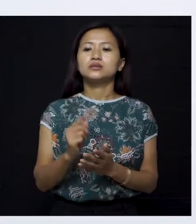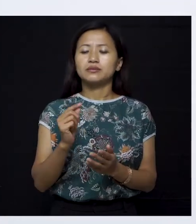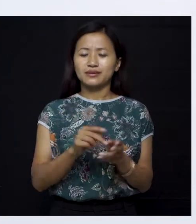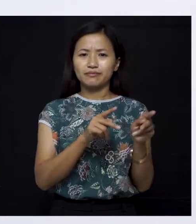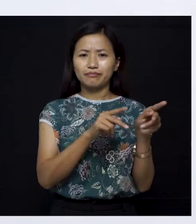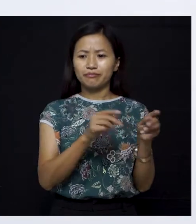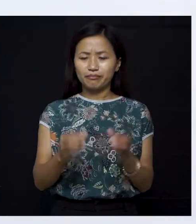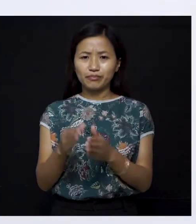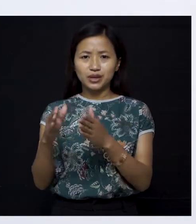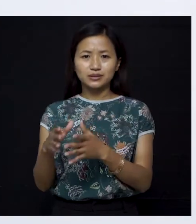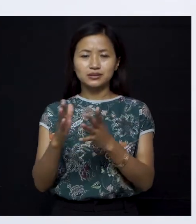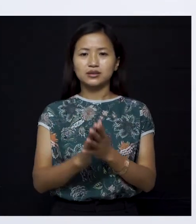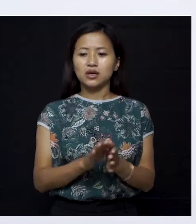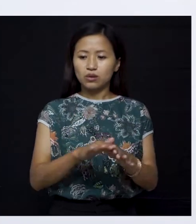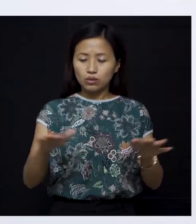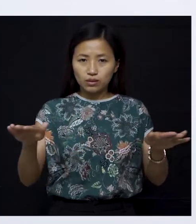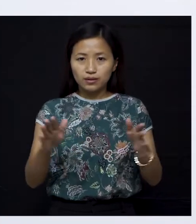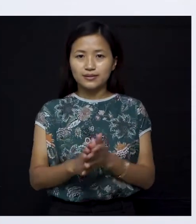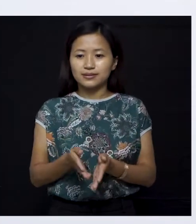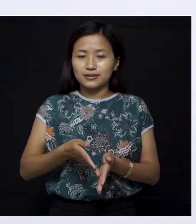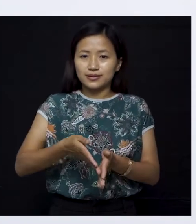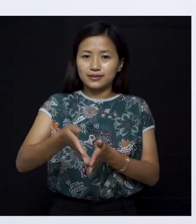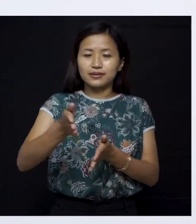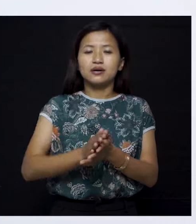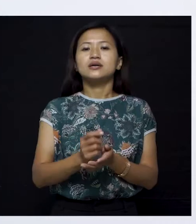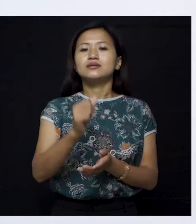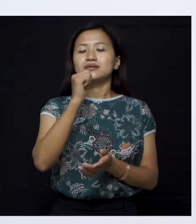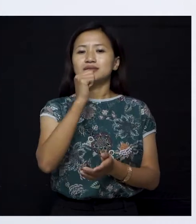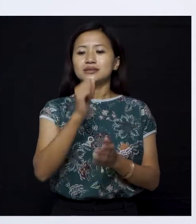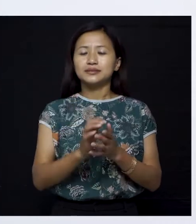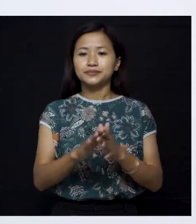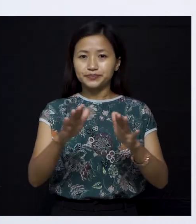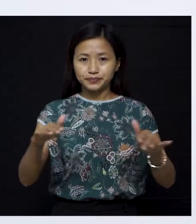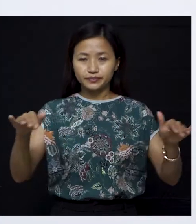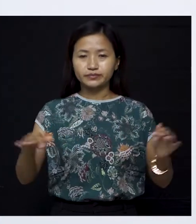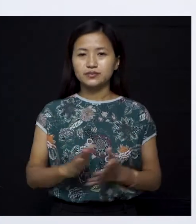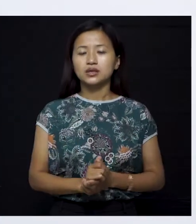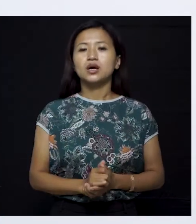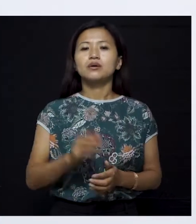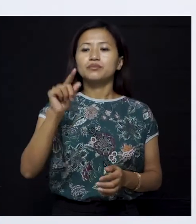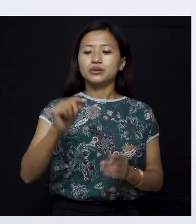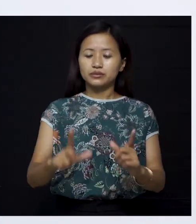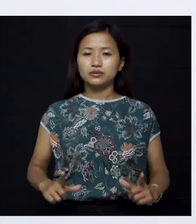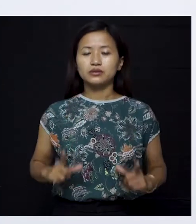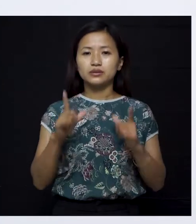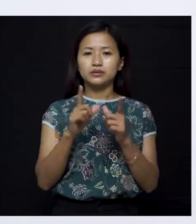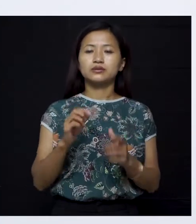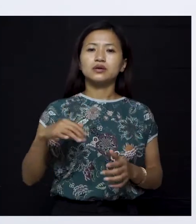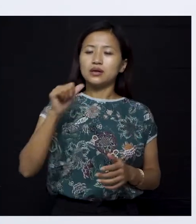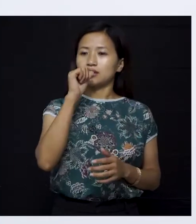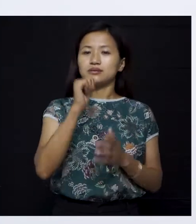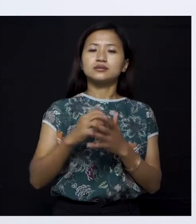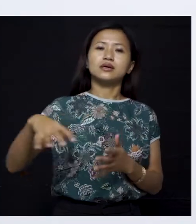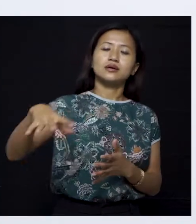plants that are found near the low-lying areas or near the sea. So what these people do, what these people living near the island do